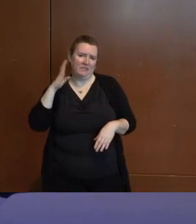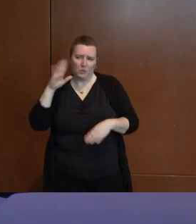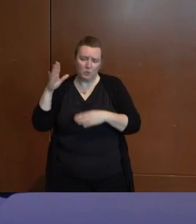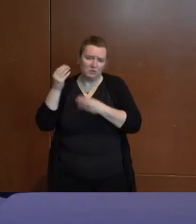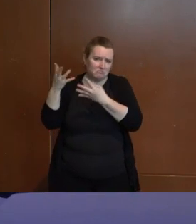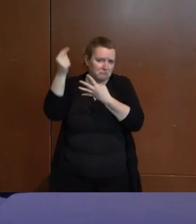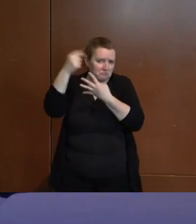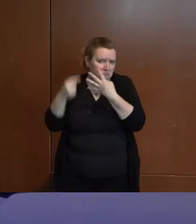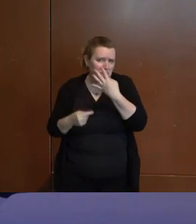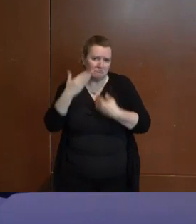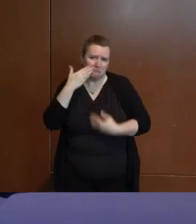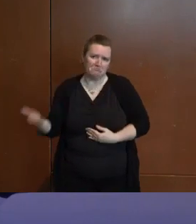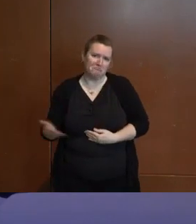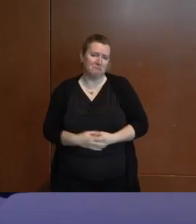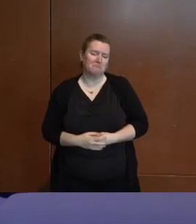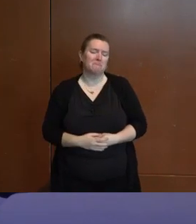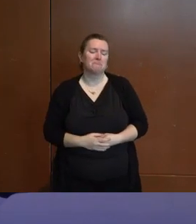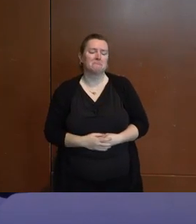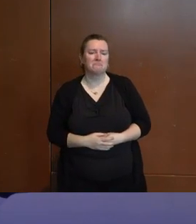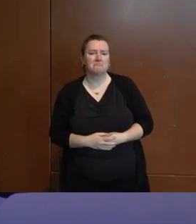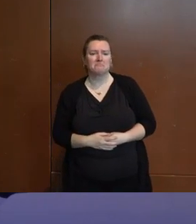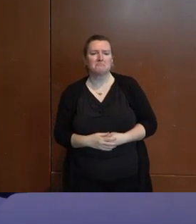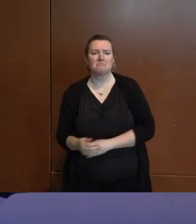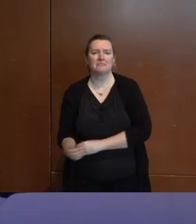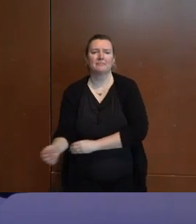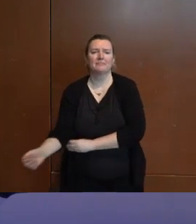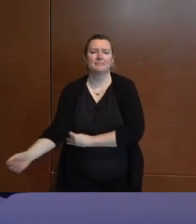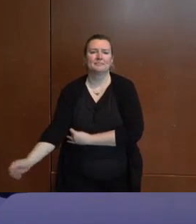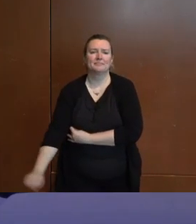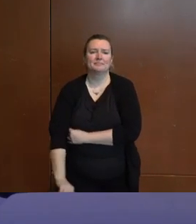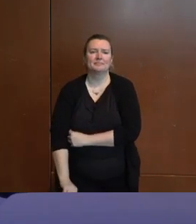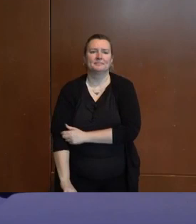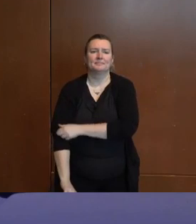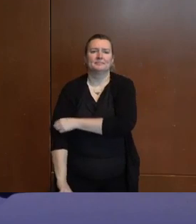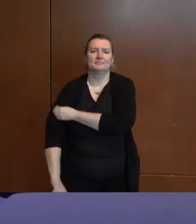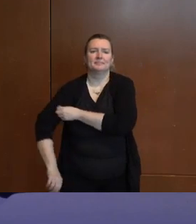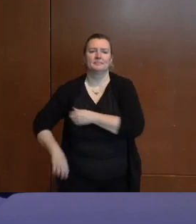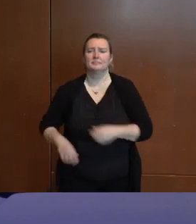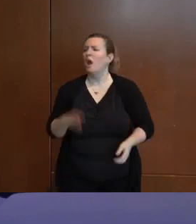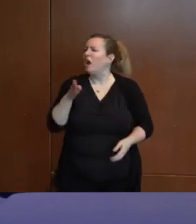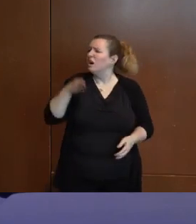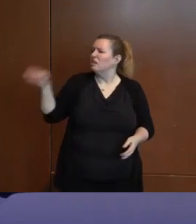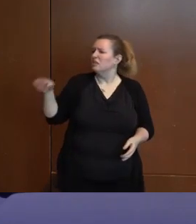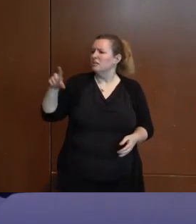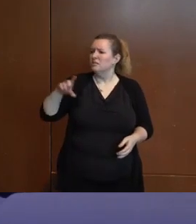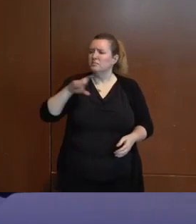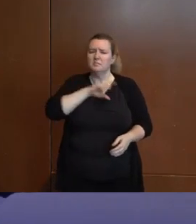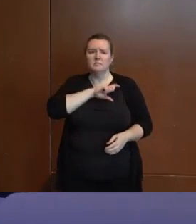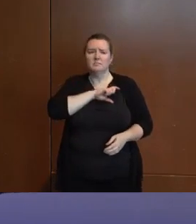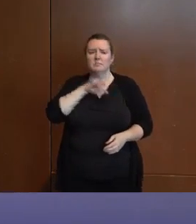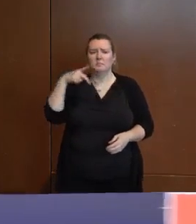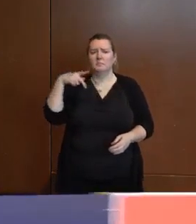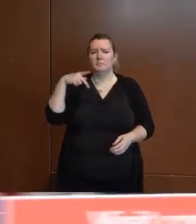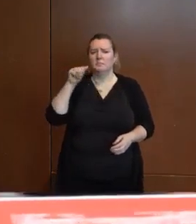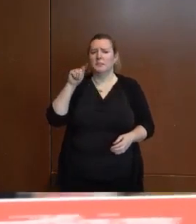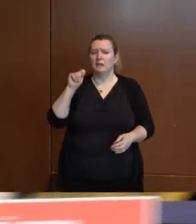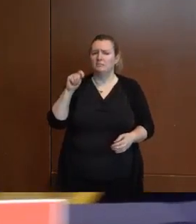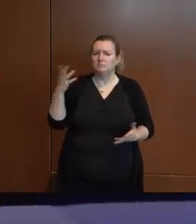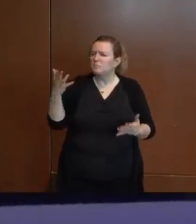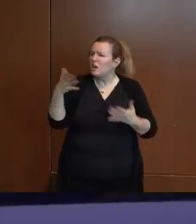go to questions, any quick comment on PPE and or compliance matters overnight?